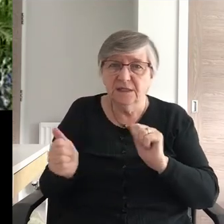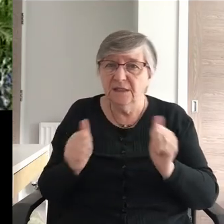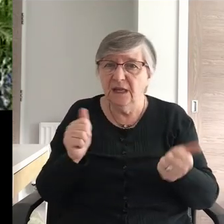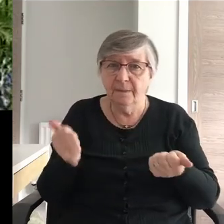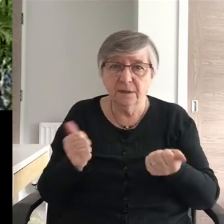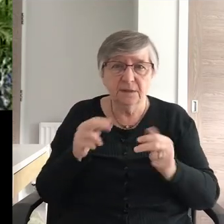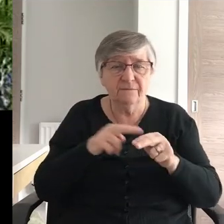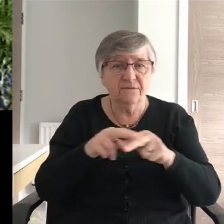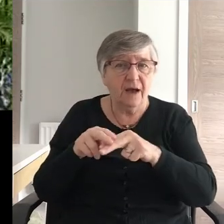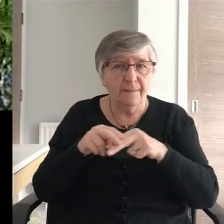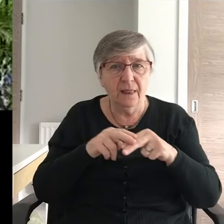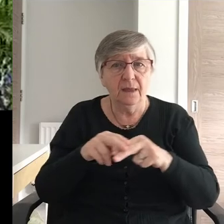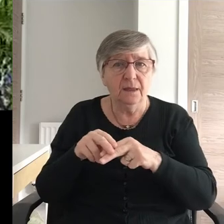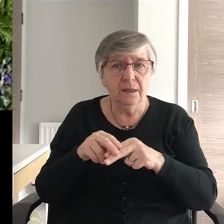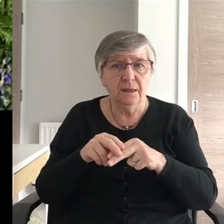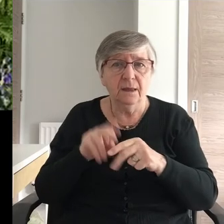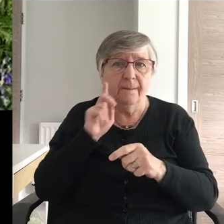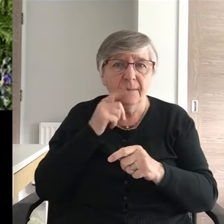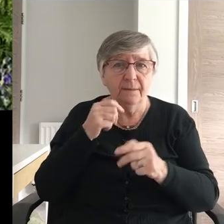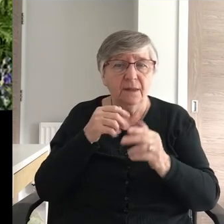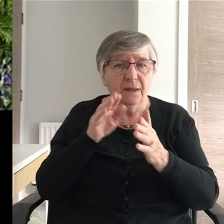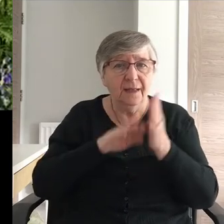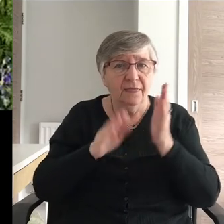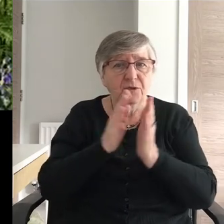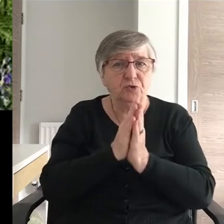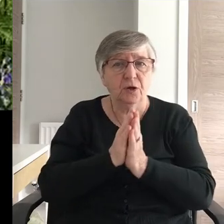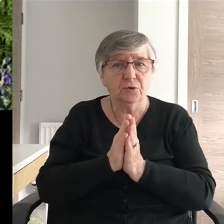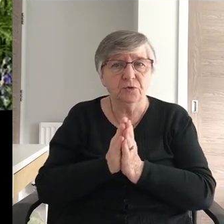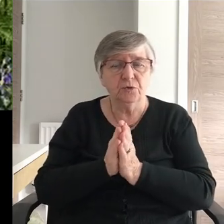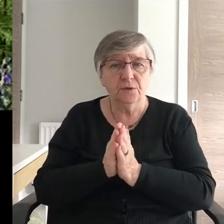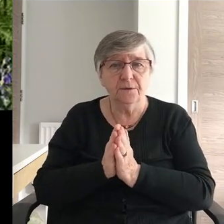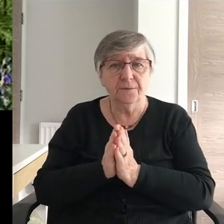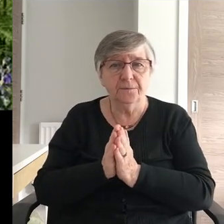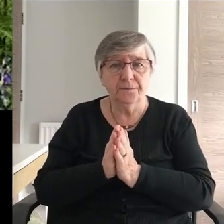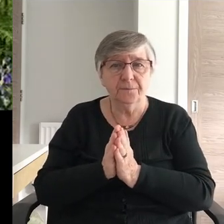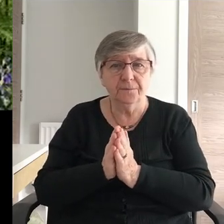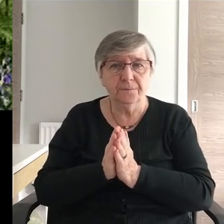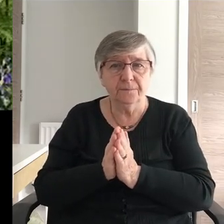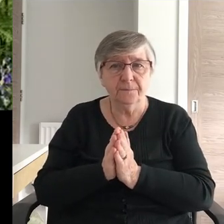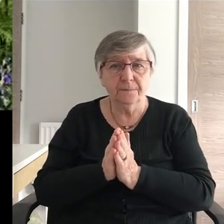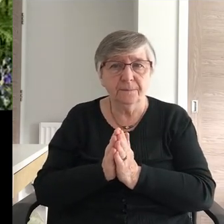neighbours, family members, people in church.